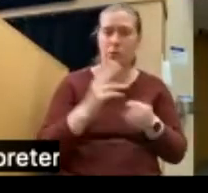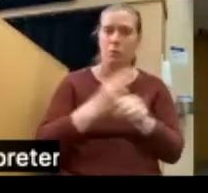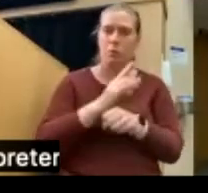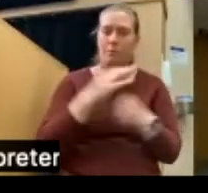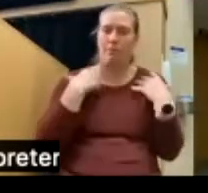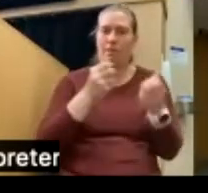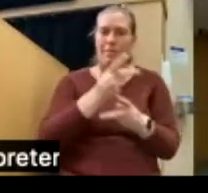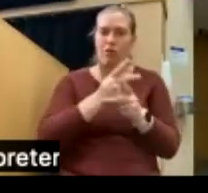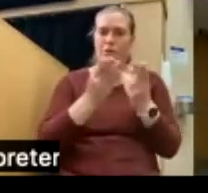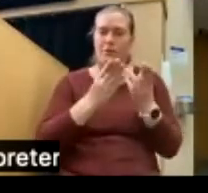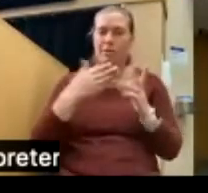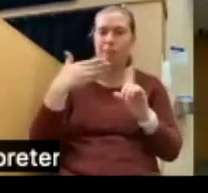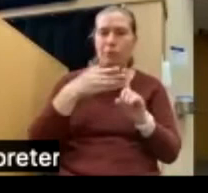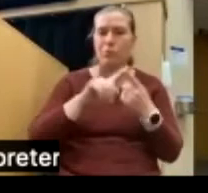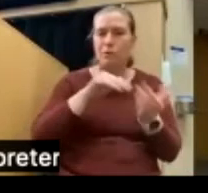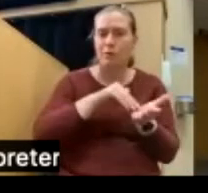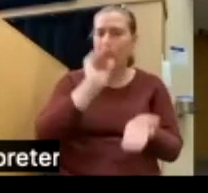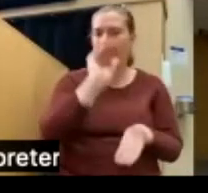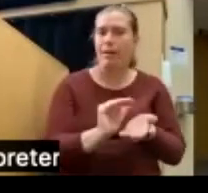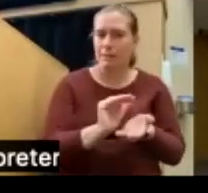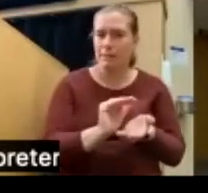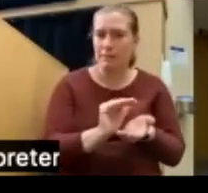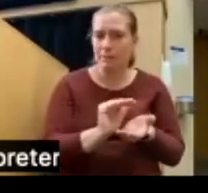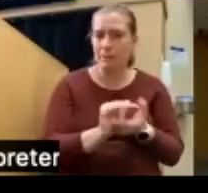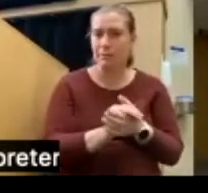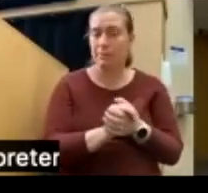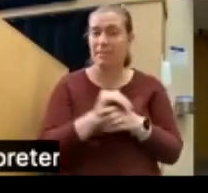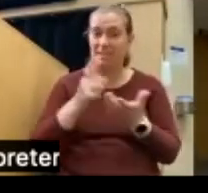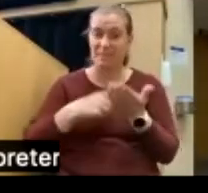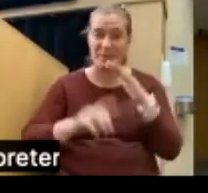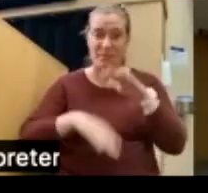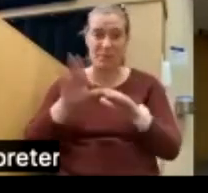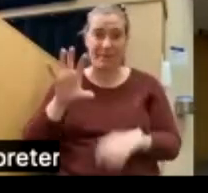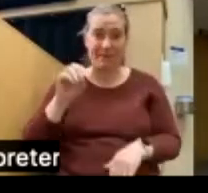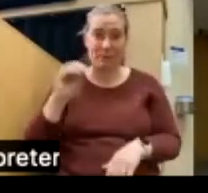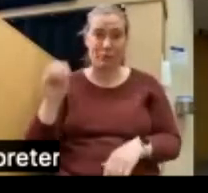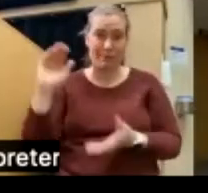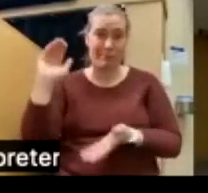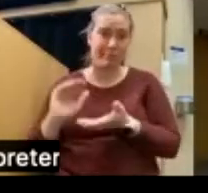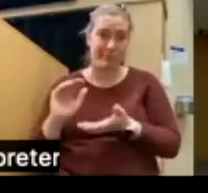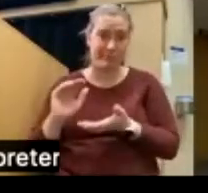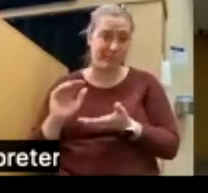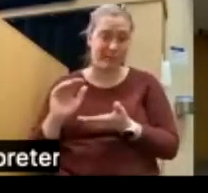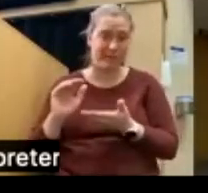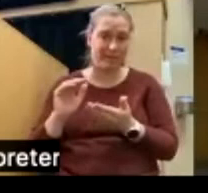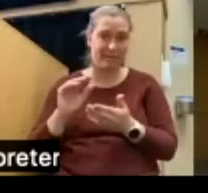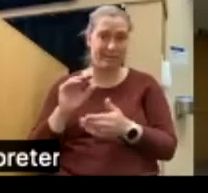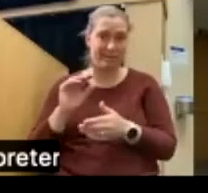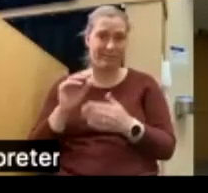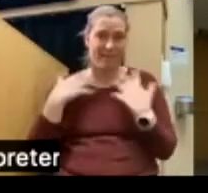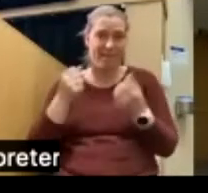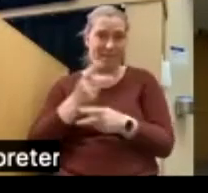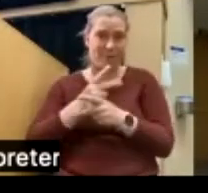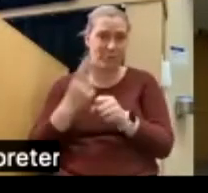people who don't feel supported at work. Sometimes up to 50% reductions in healthcare usage, which is